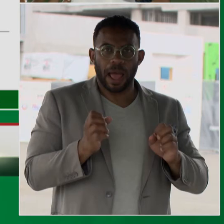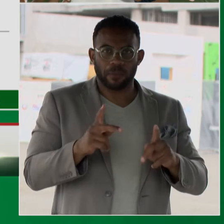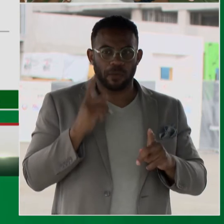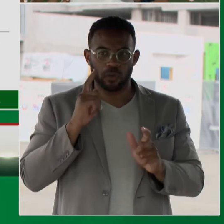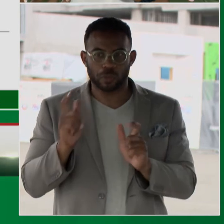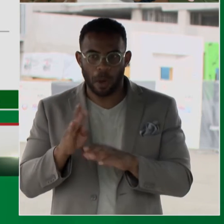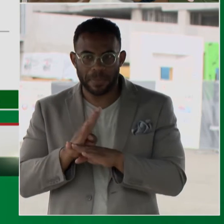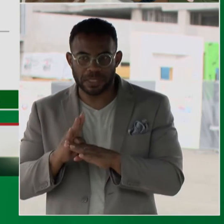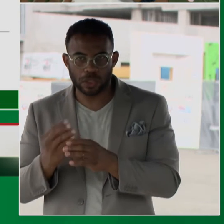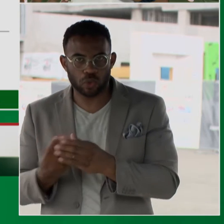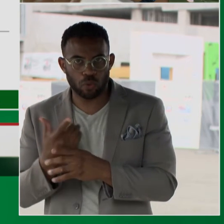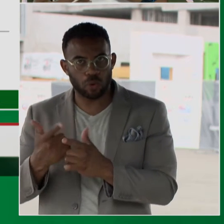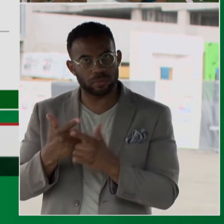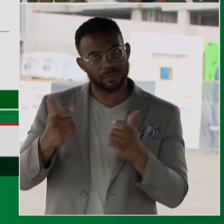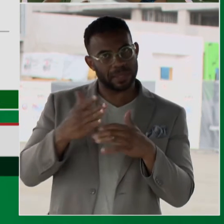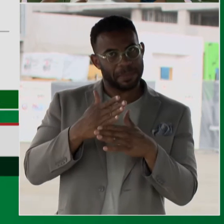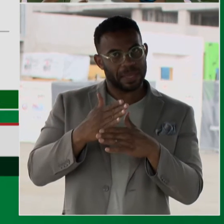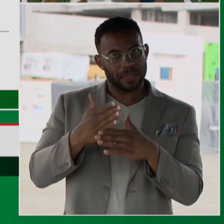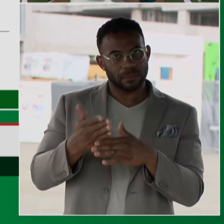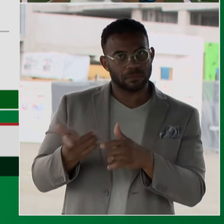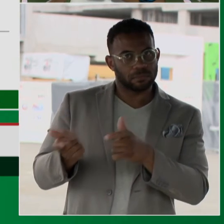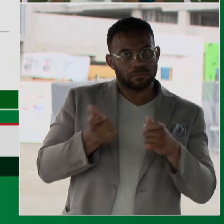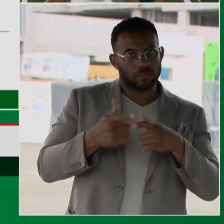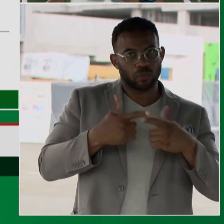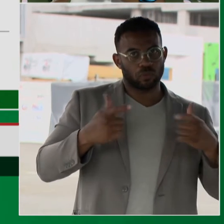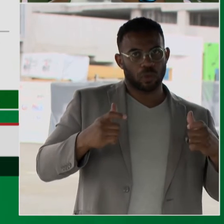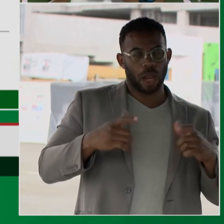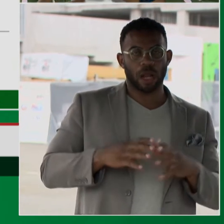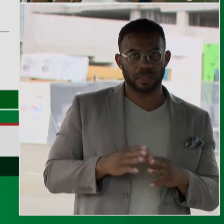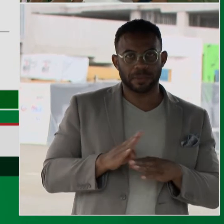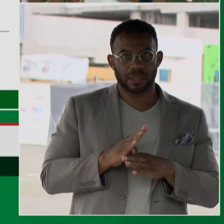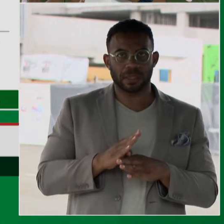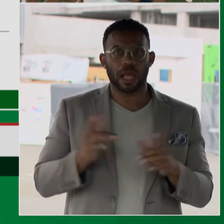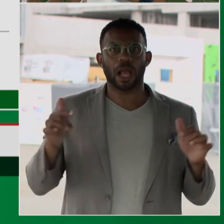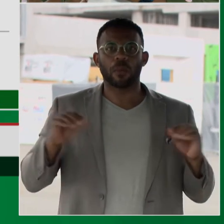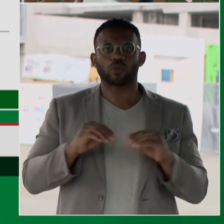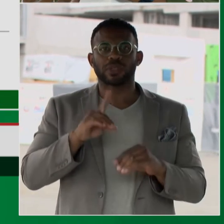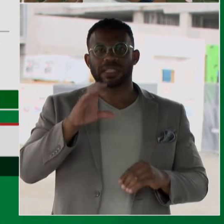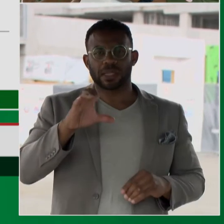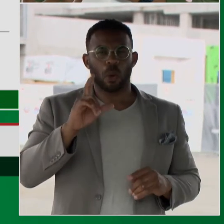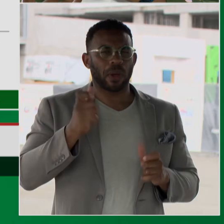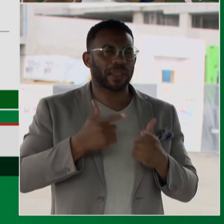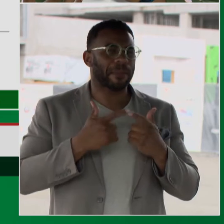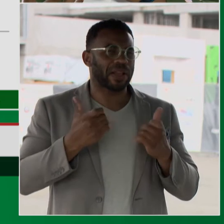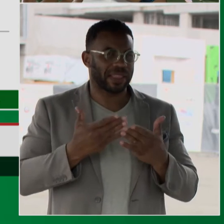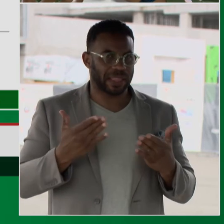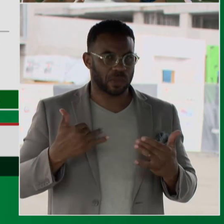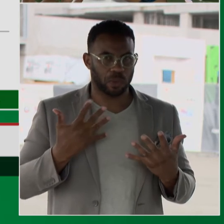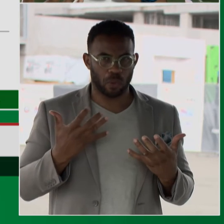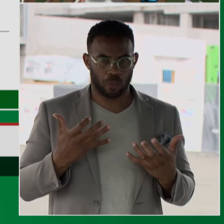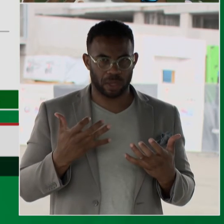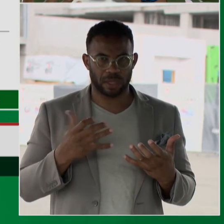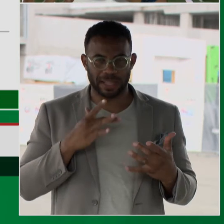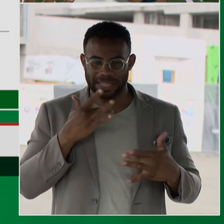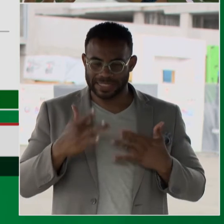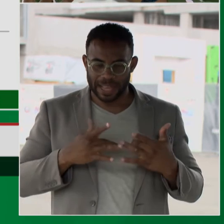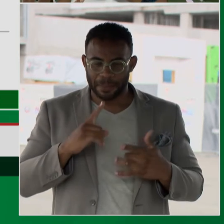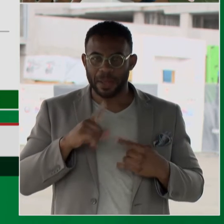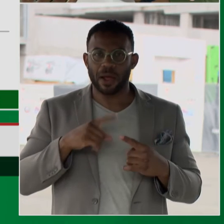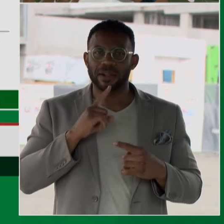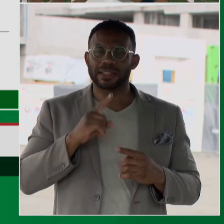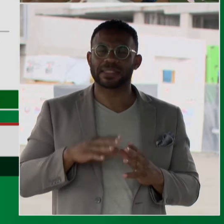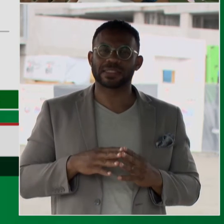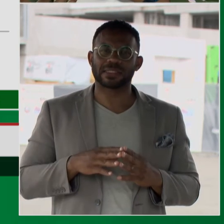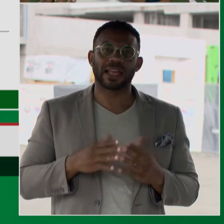to different employers and tenants to come here to DC. And so one of the major things that we're doing, which we're really excited about,